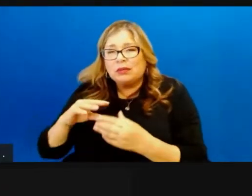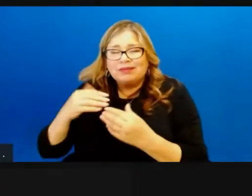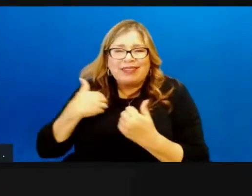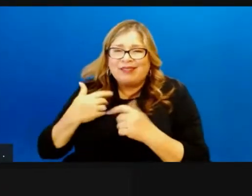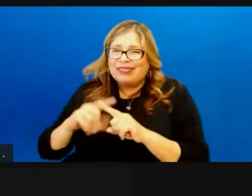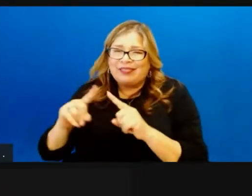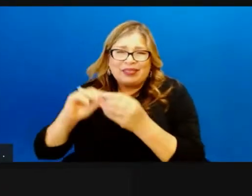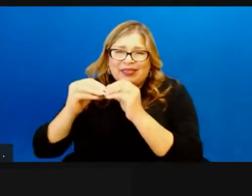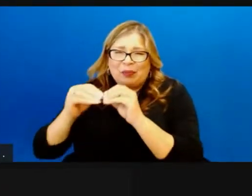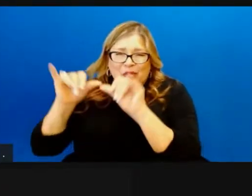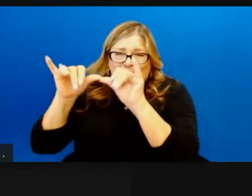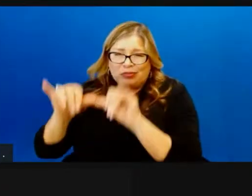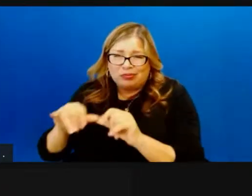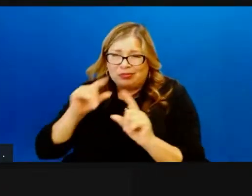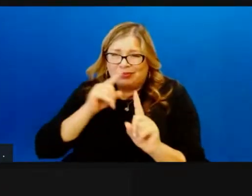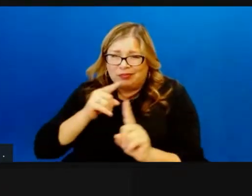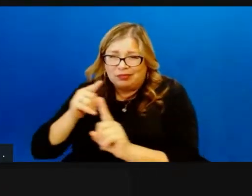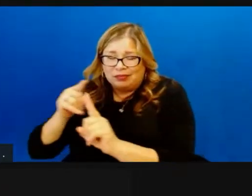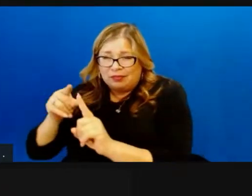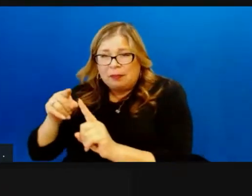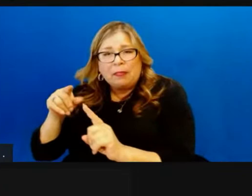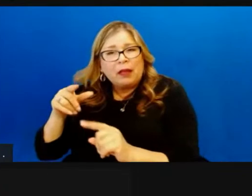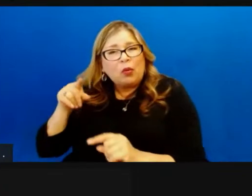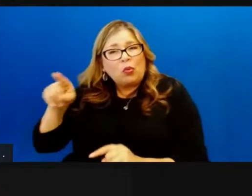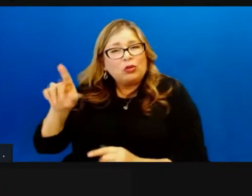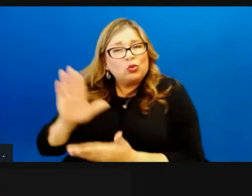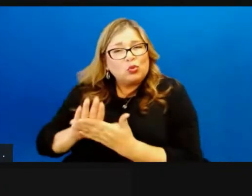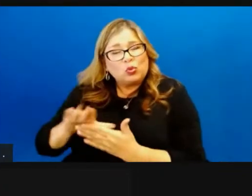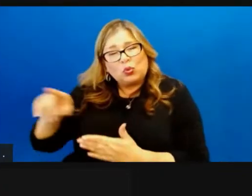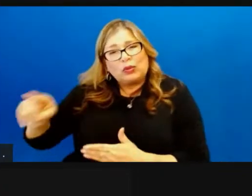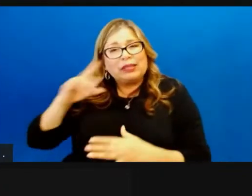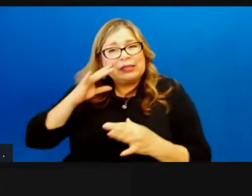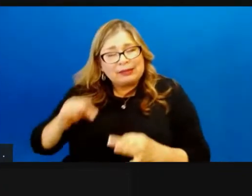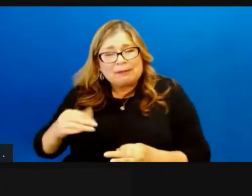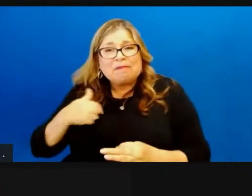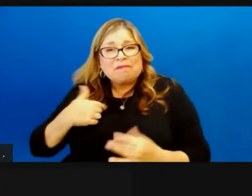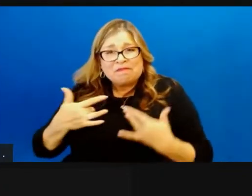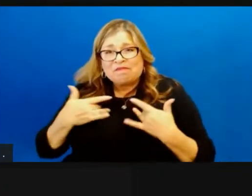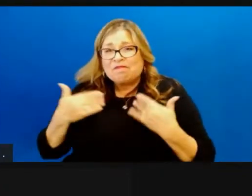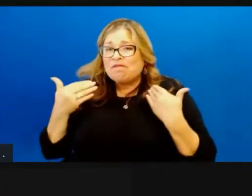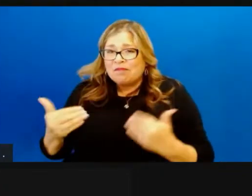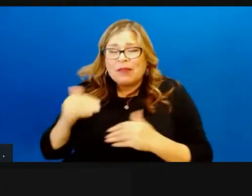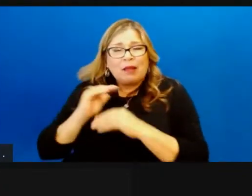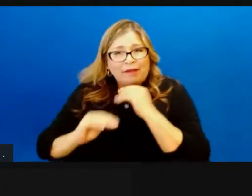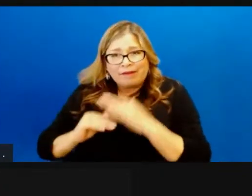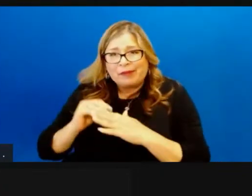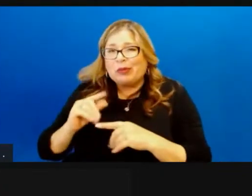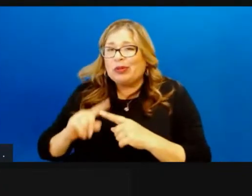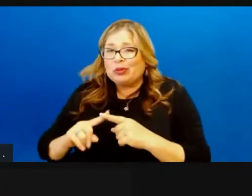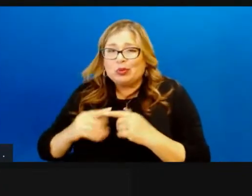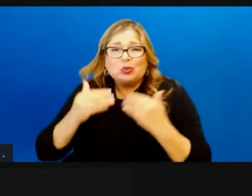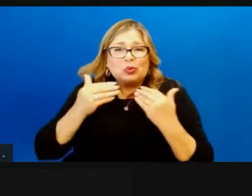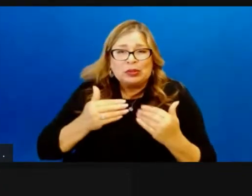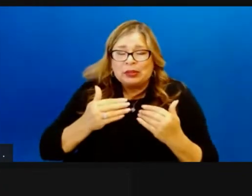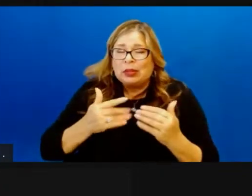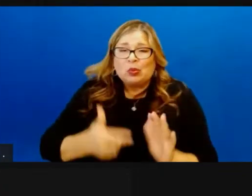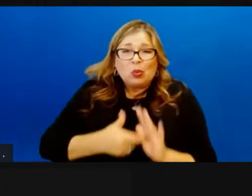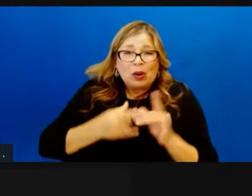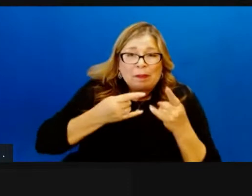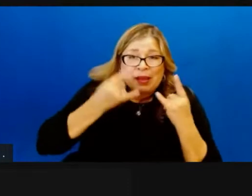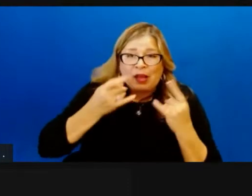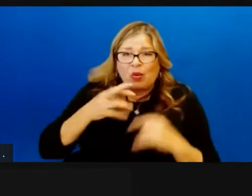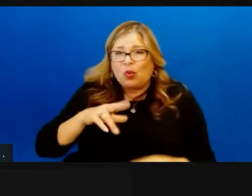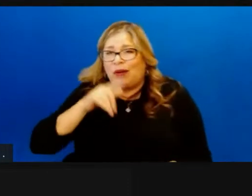allude to where their comfort level is in a community to do one or another of the mitigation approaches,